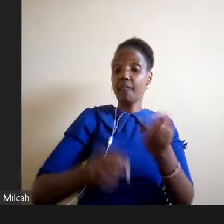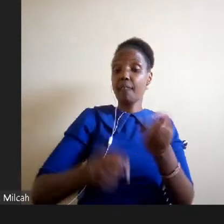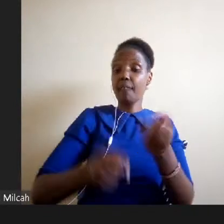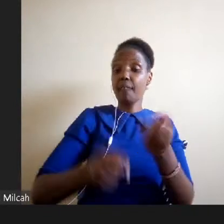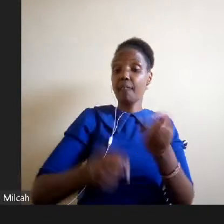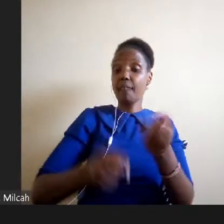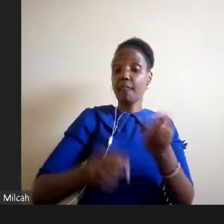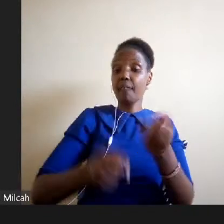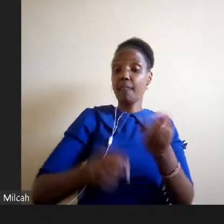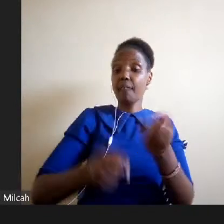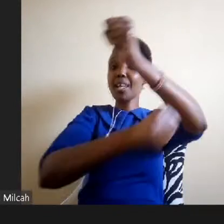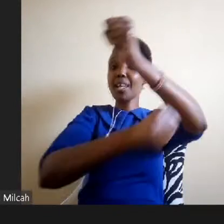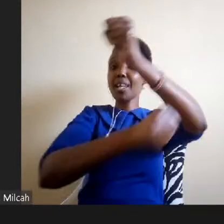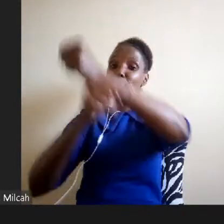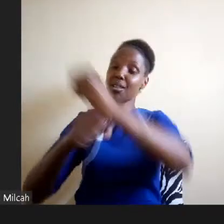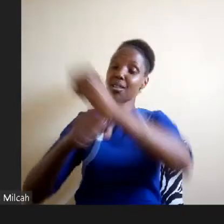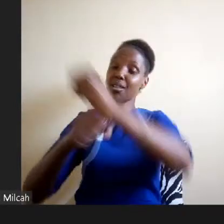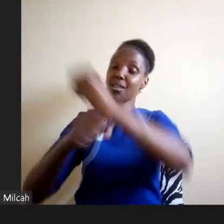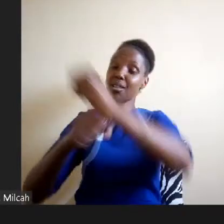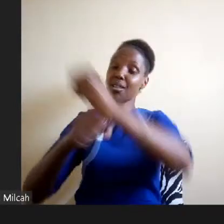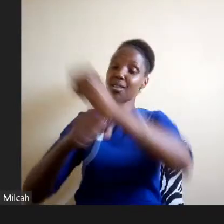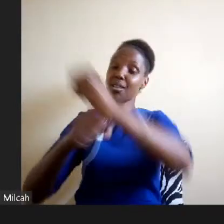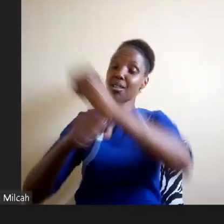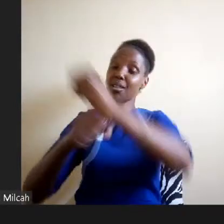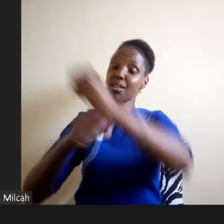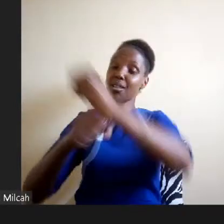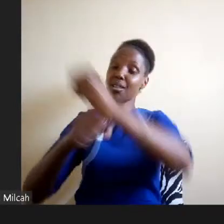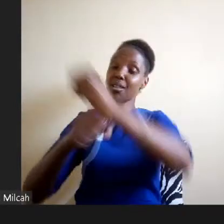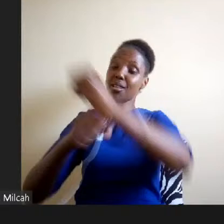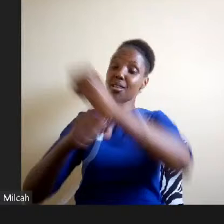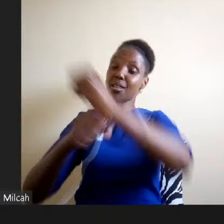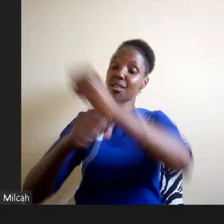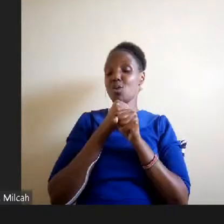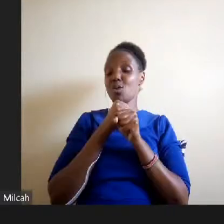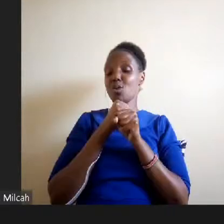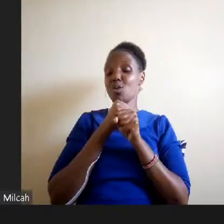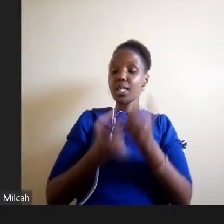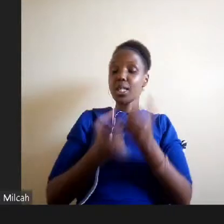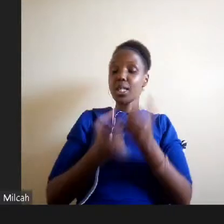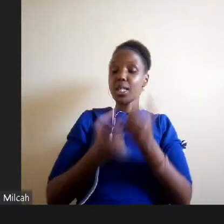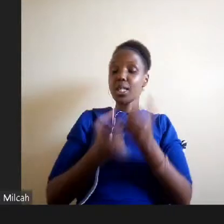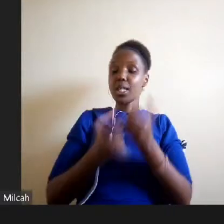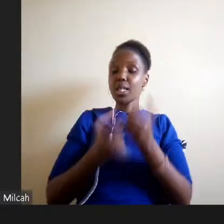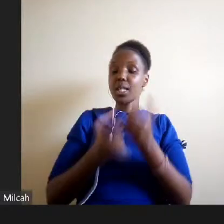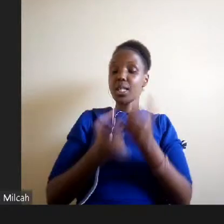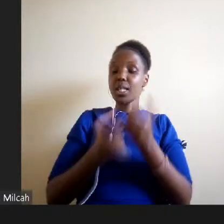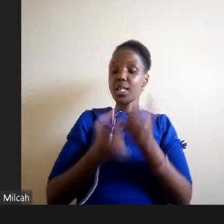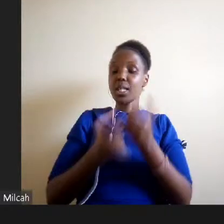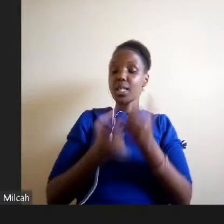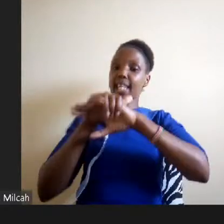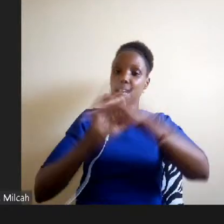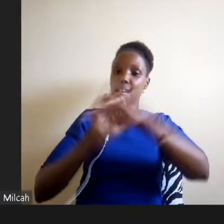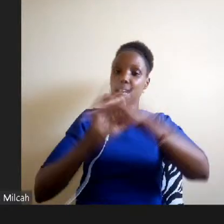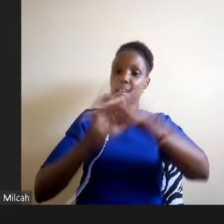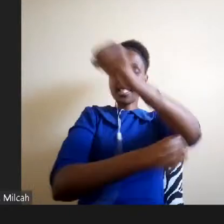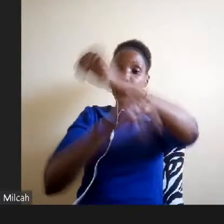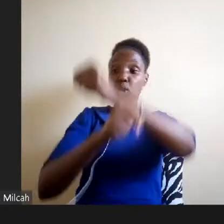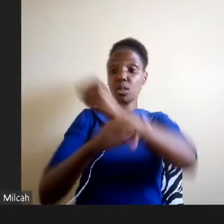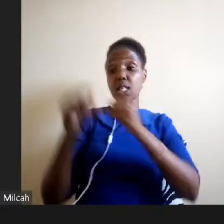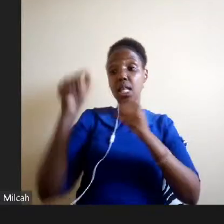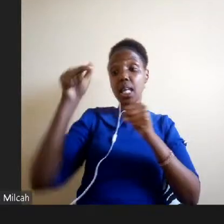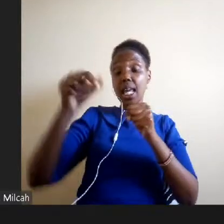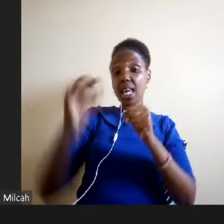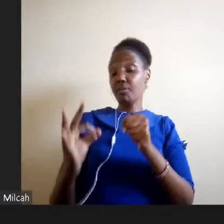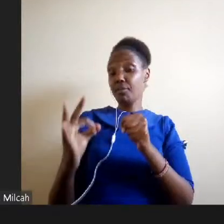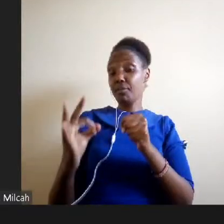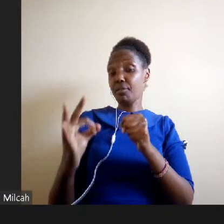don'ts to give children in terms of helping them get support through the process of bullying. But also remember, as